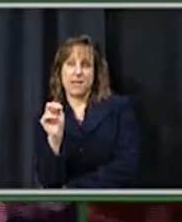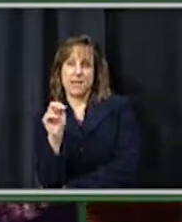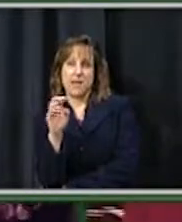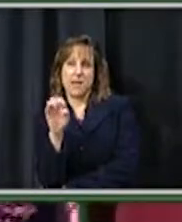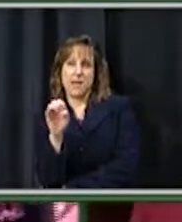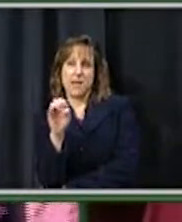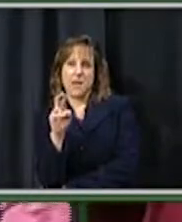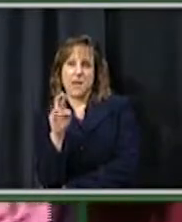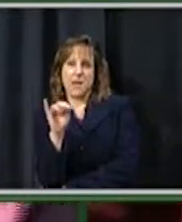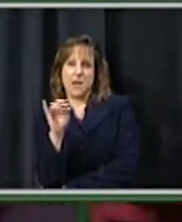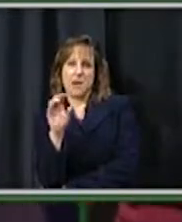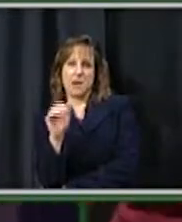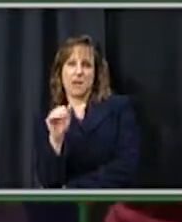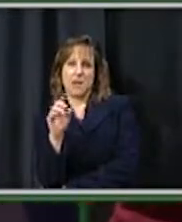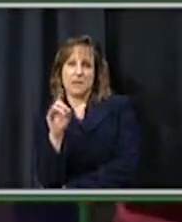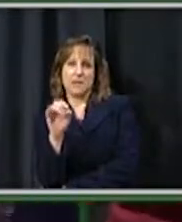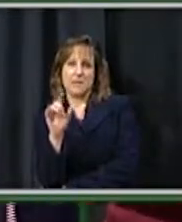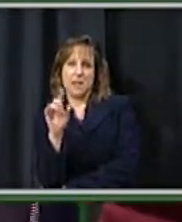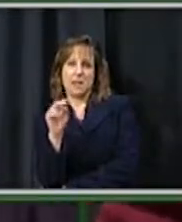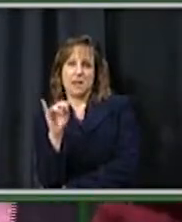Erica Delvina.